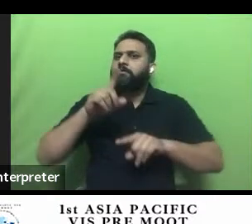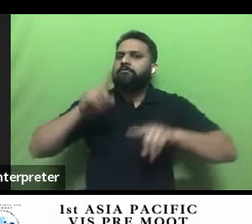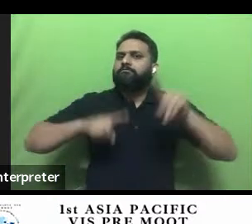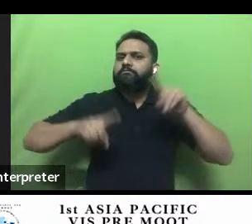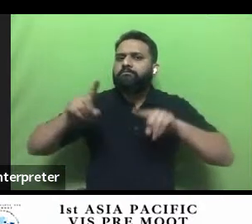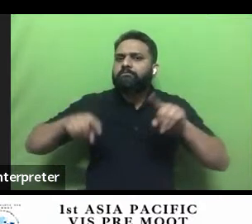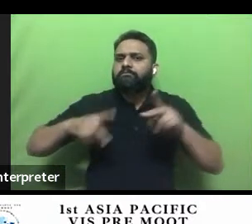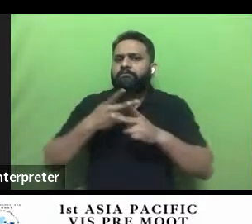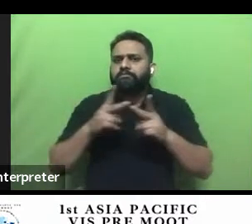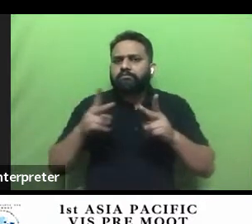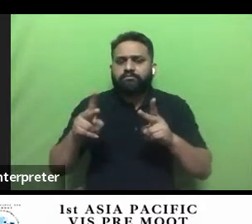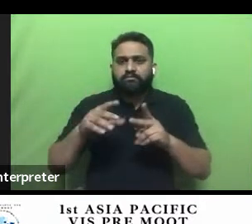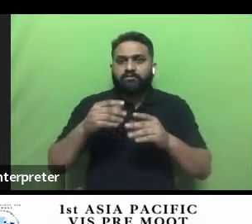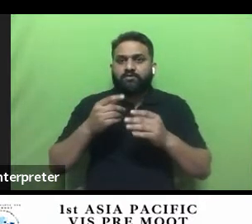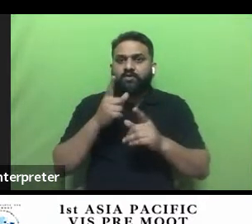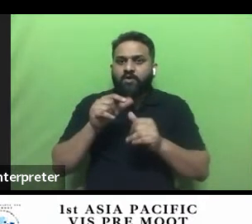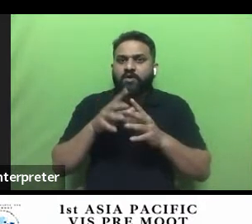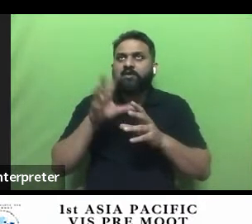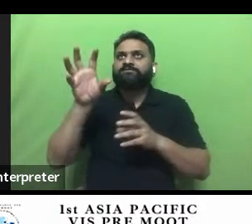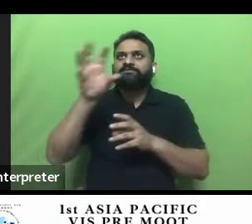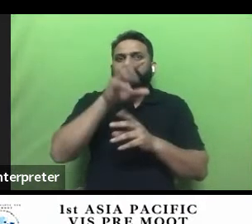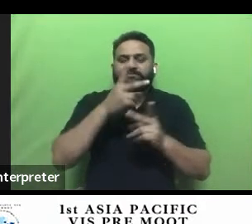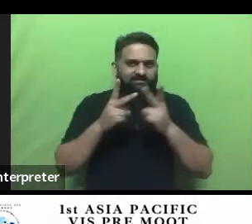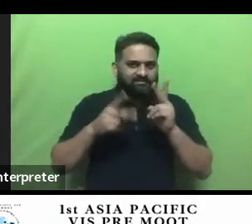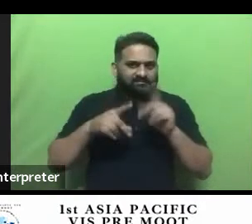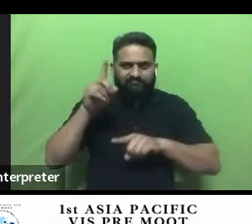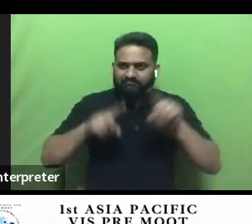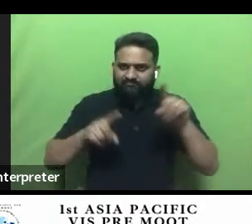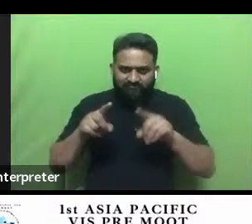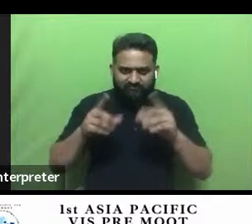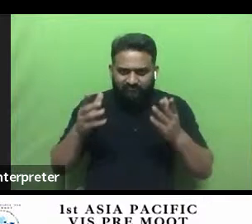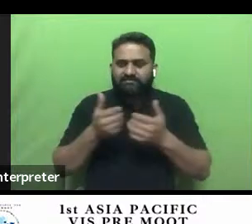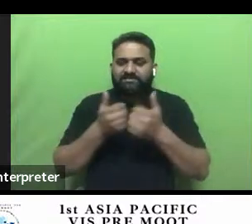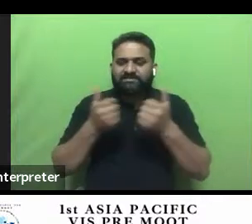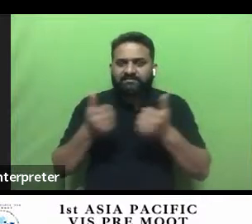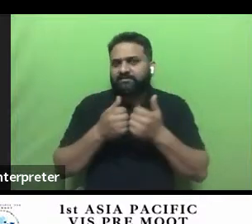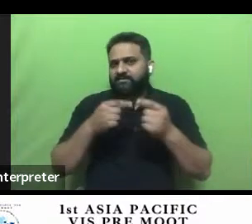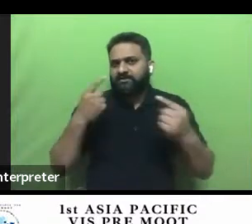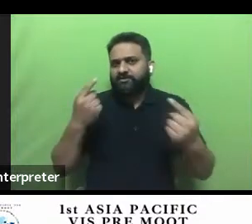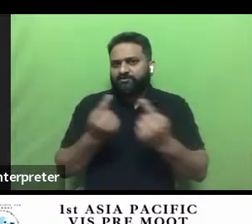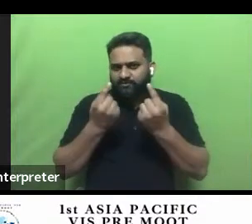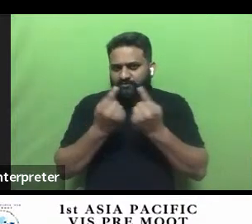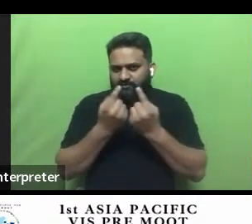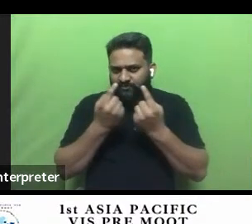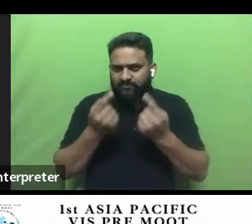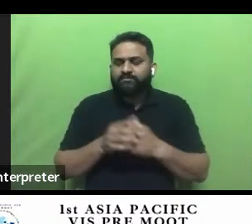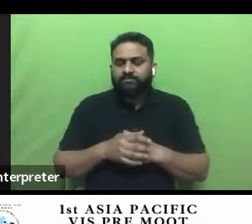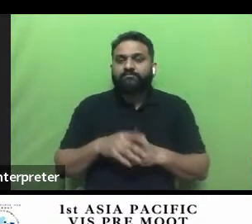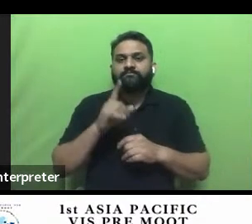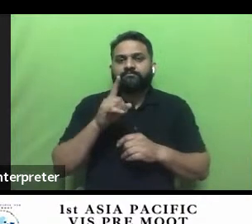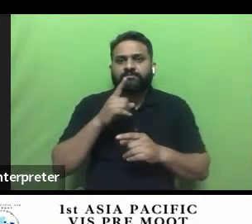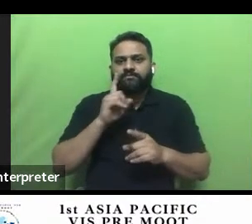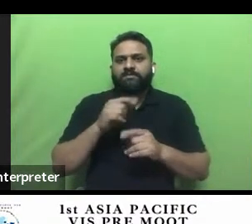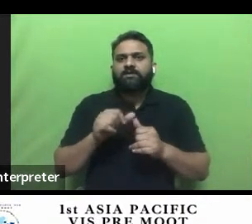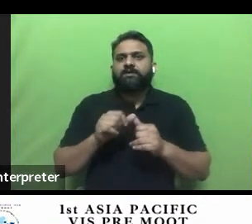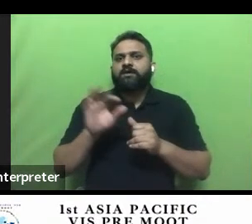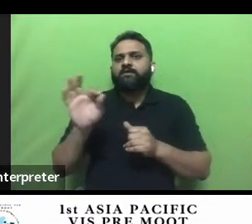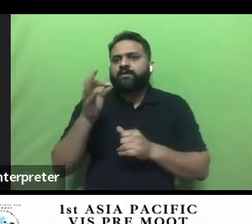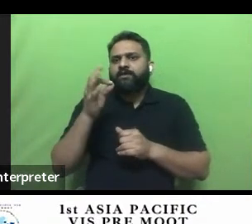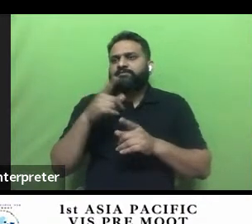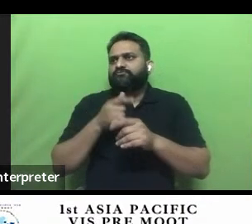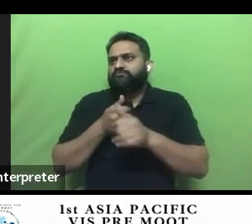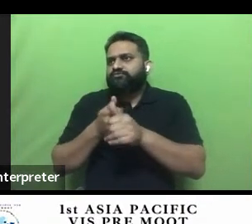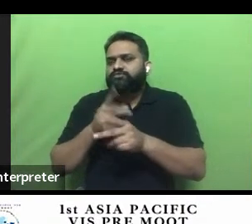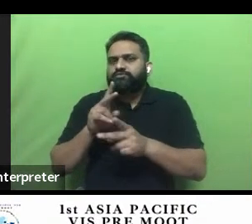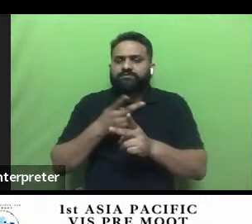different jurisdictions on how broad the doctrine of separability should be. And were the tribunal to adopt the French approach,